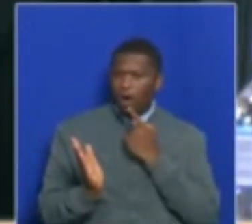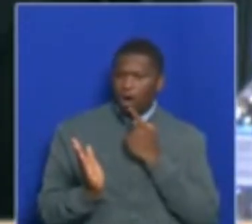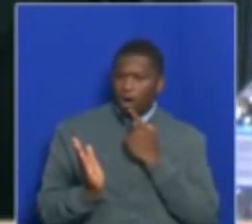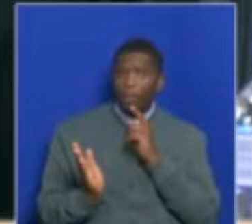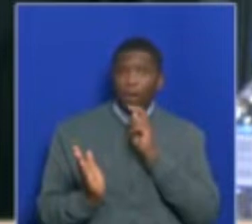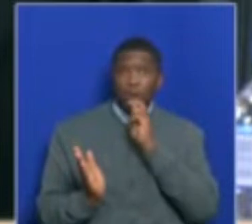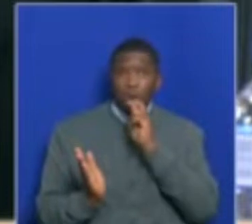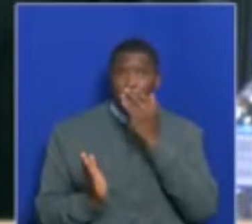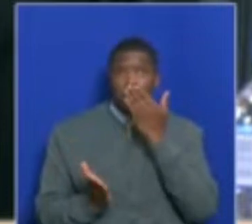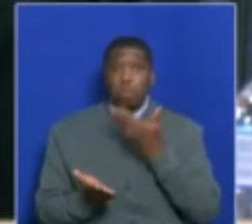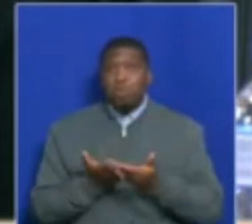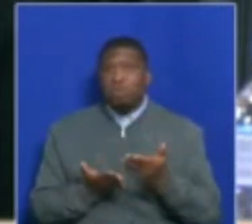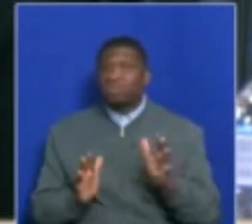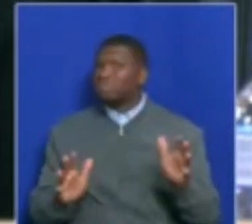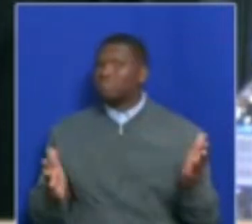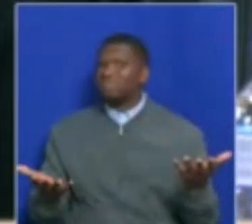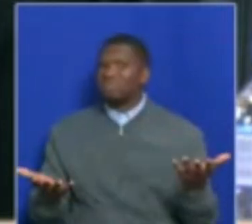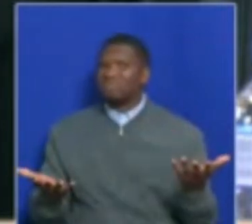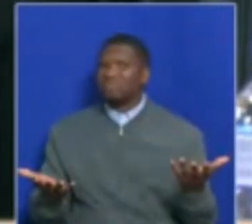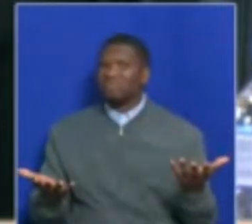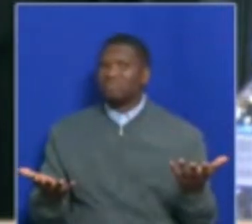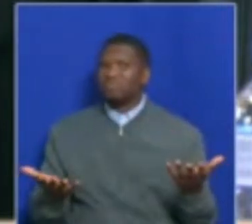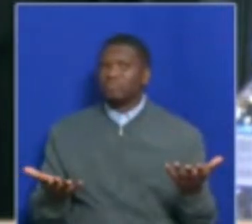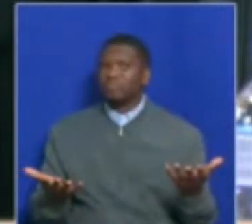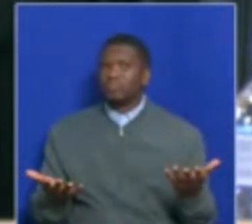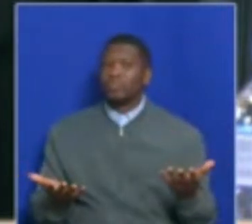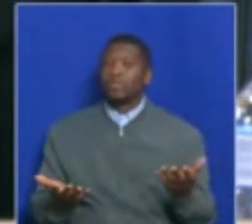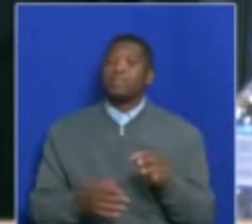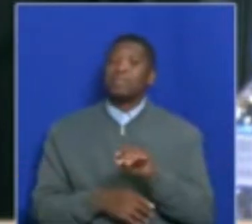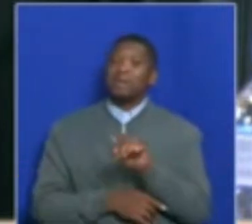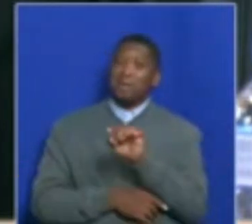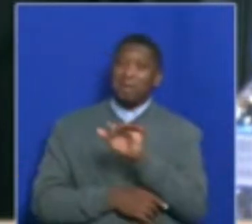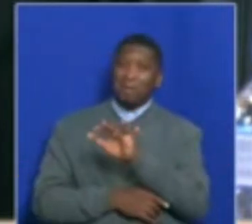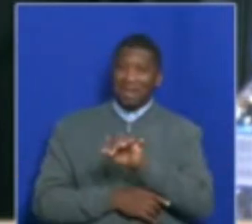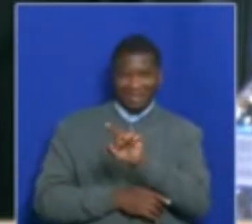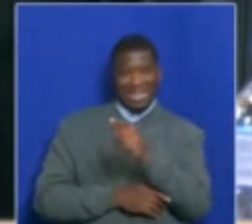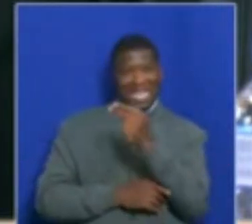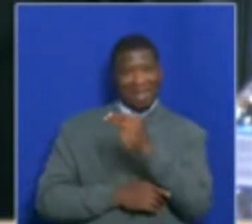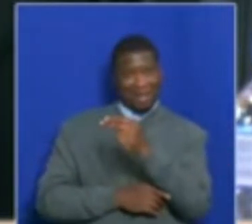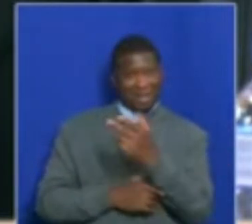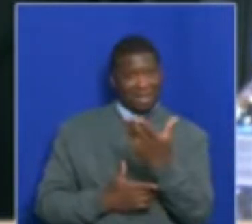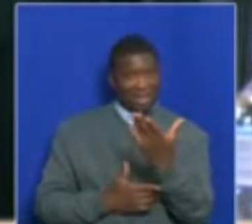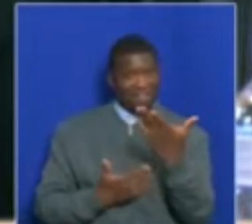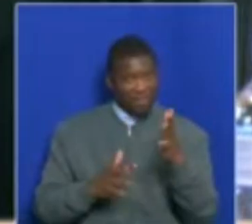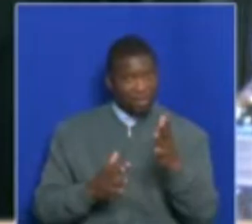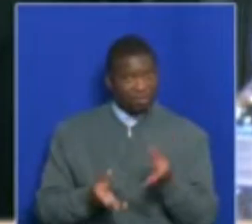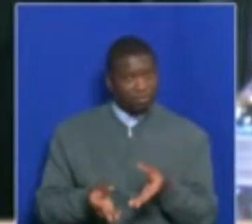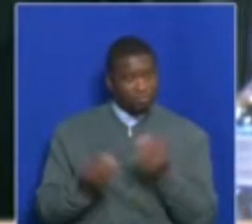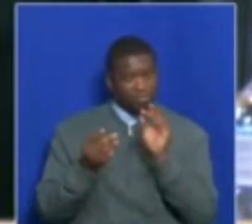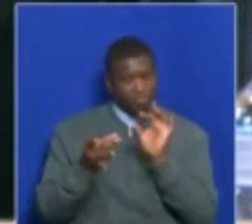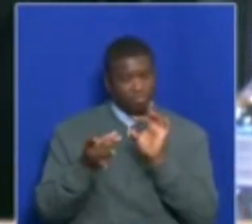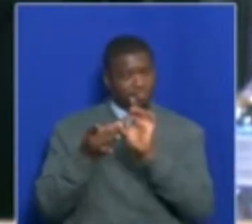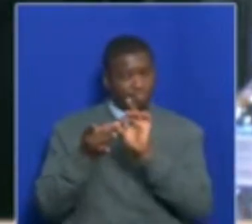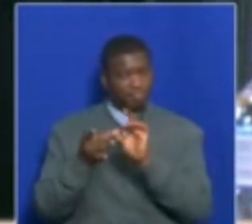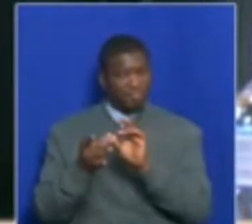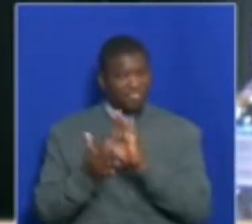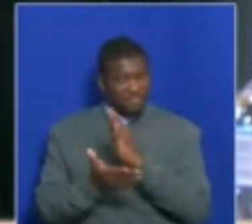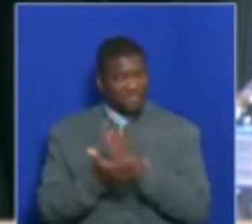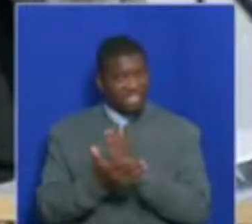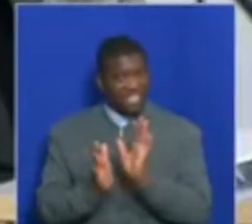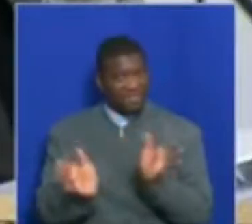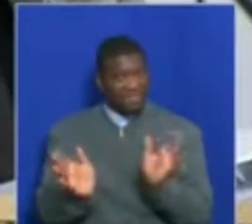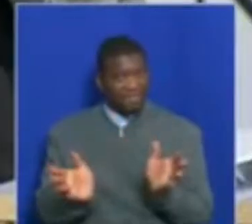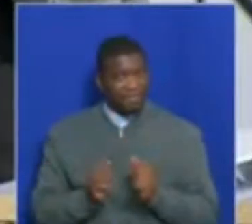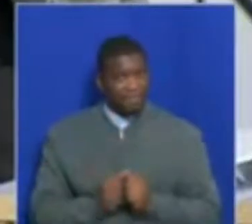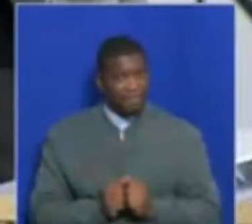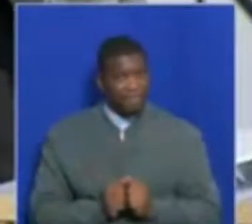suggesting. In the Heberdine case, have you made that kind of connection as IPID? The